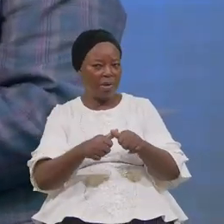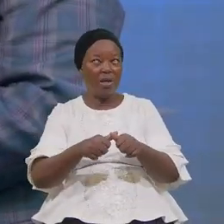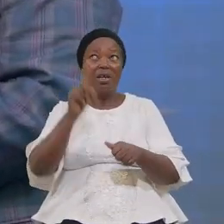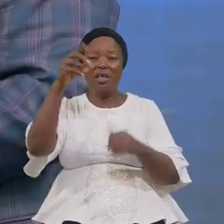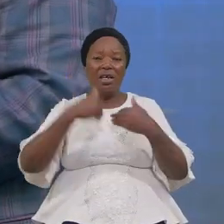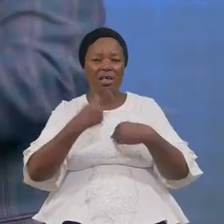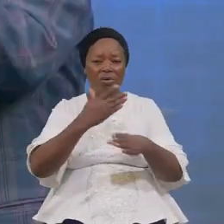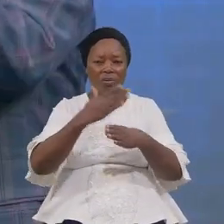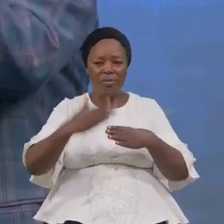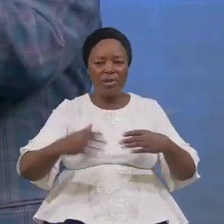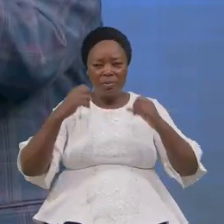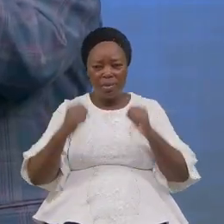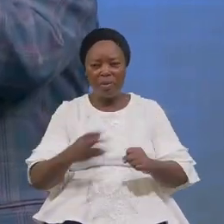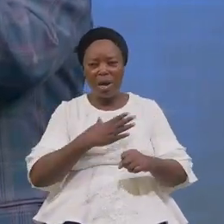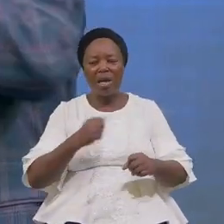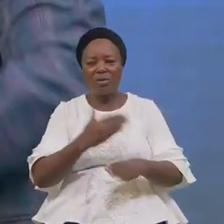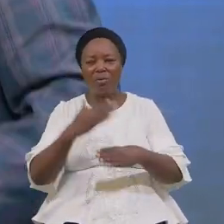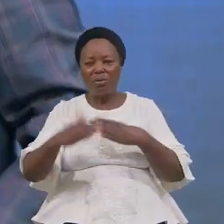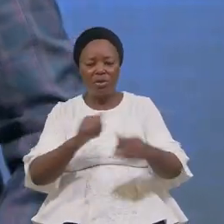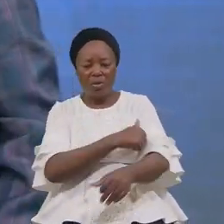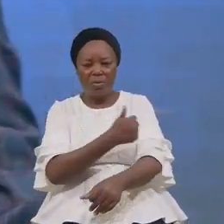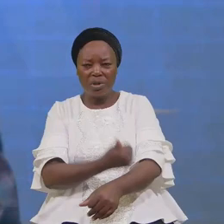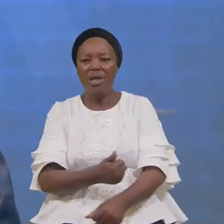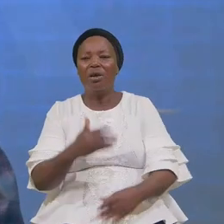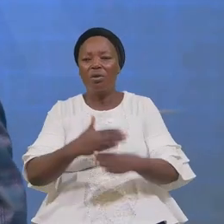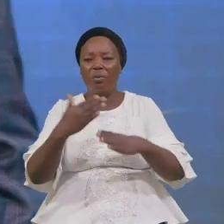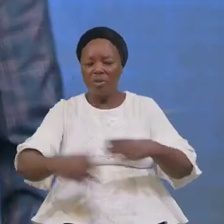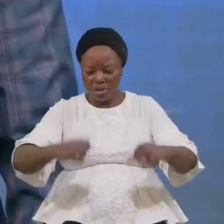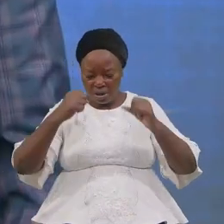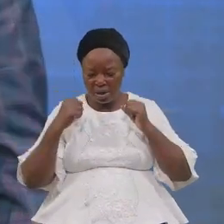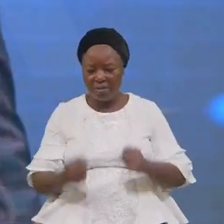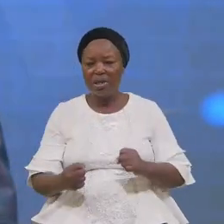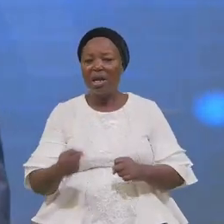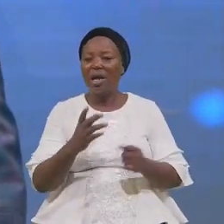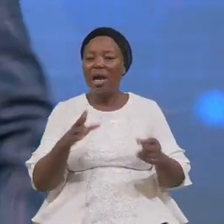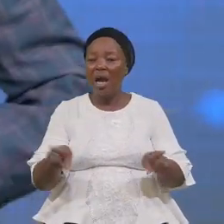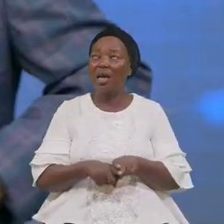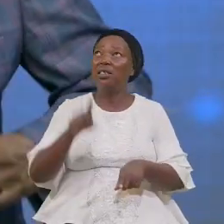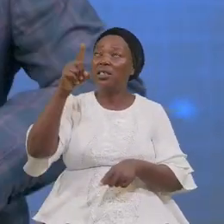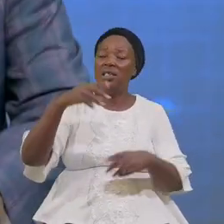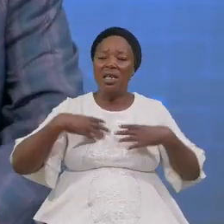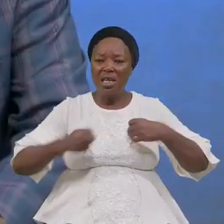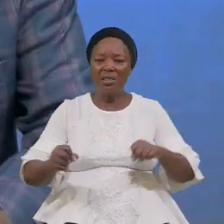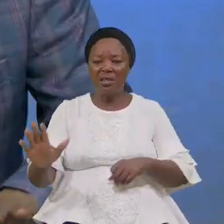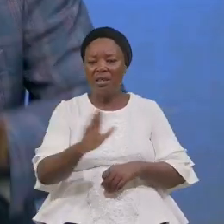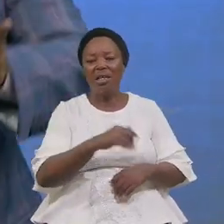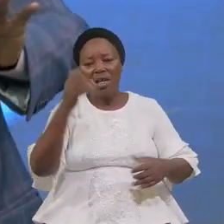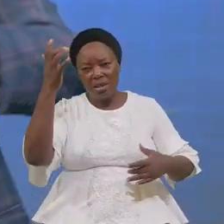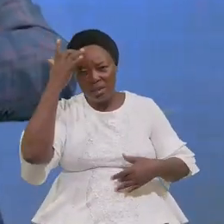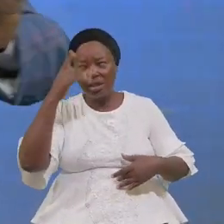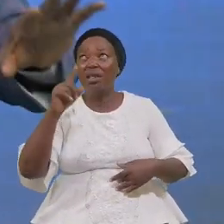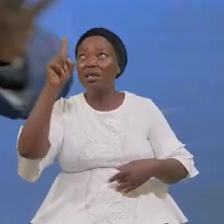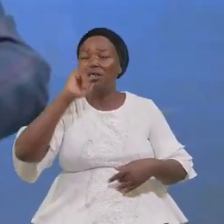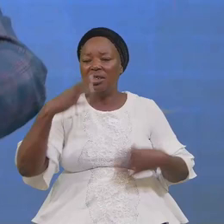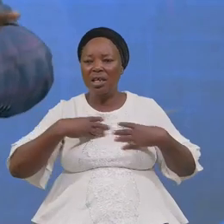complete authority. He has complete ability. As he healed their sick, he's healing